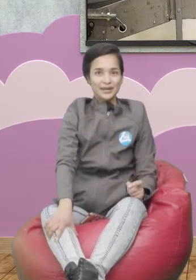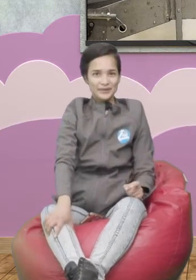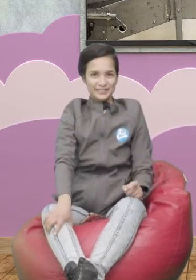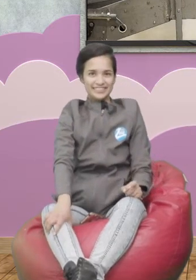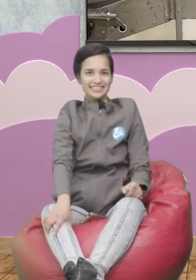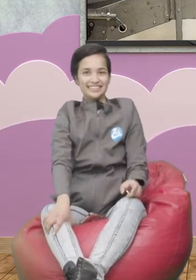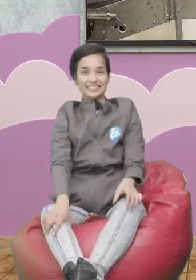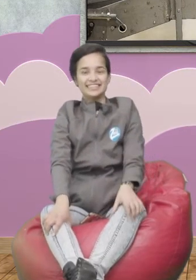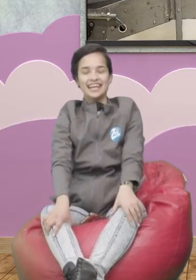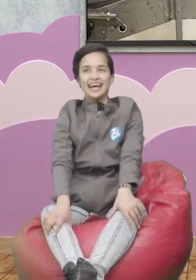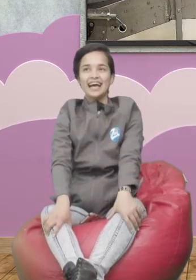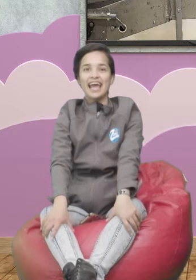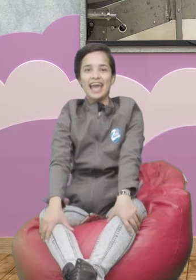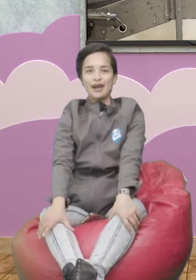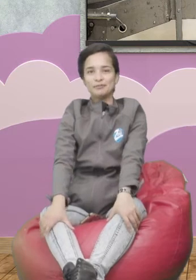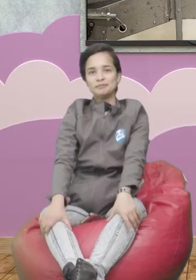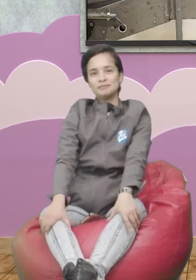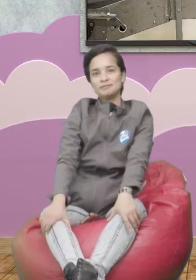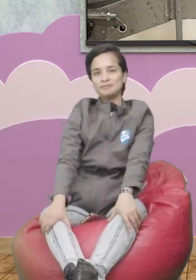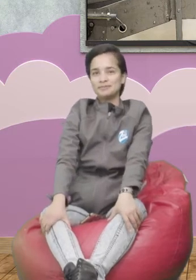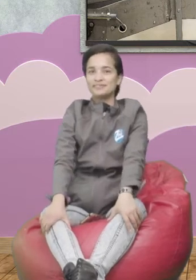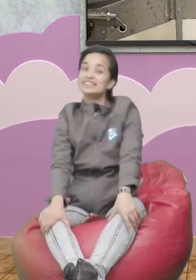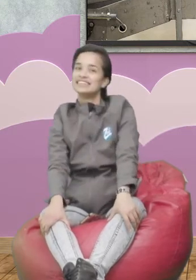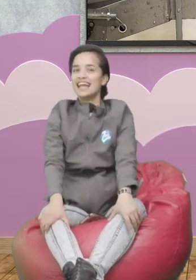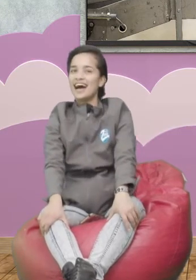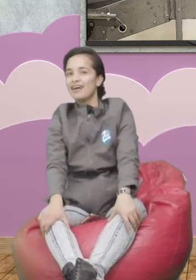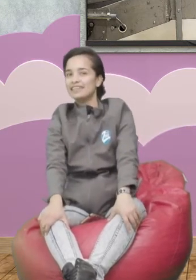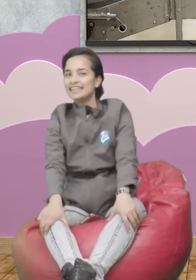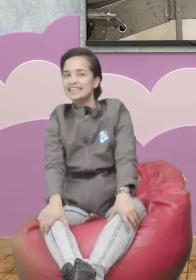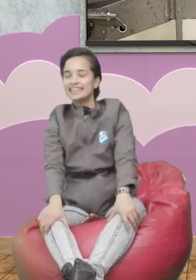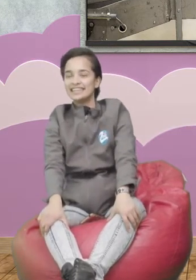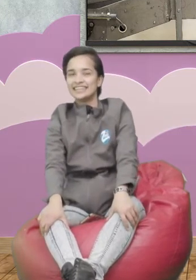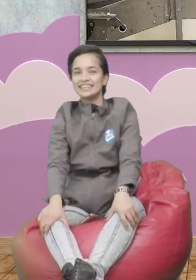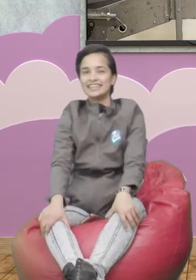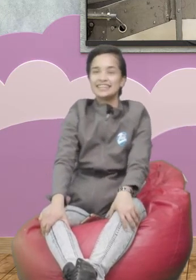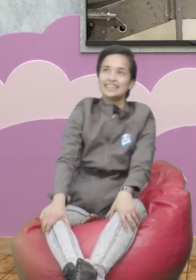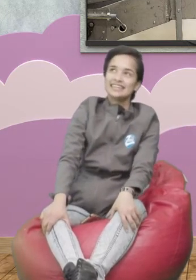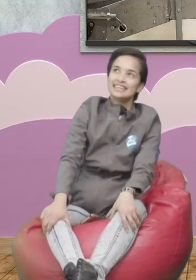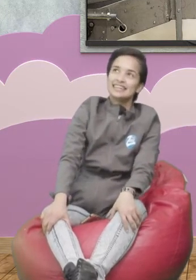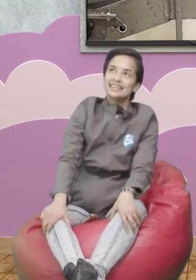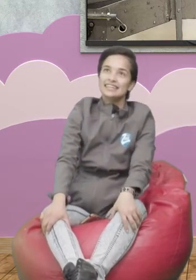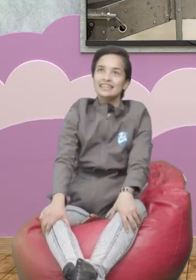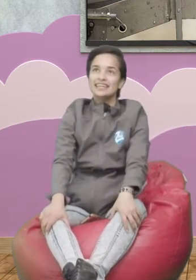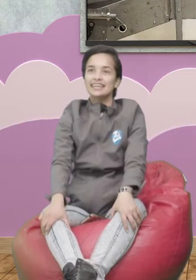Avocado. Cheese. Ham. Bacon. Salami. Mayonnaise.